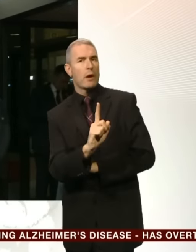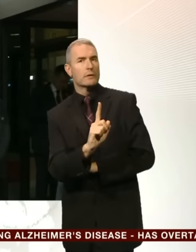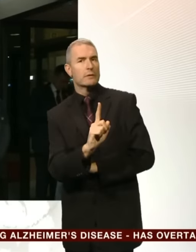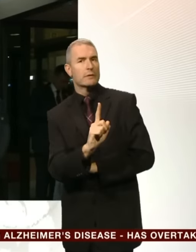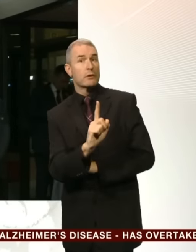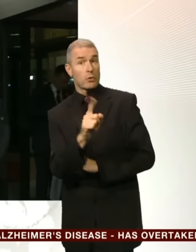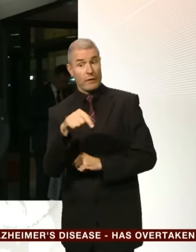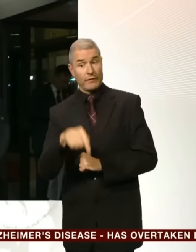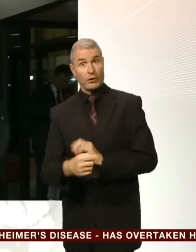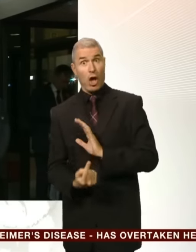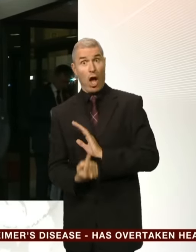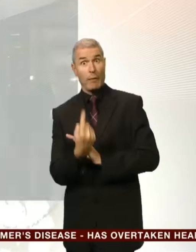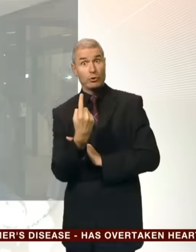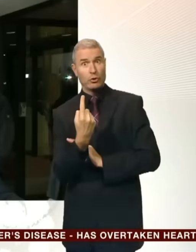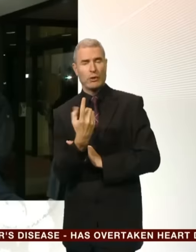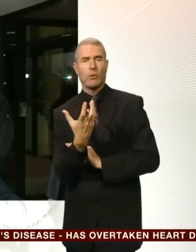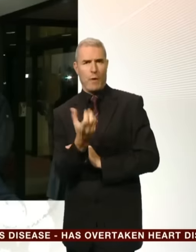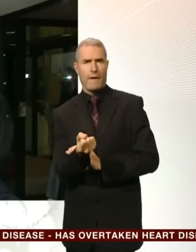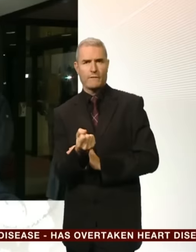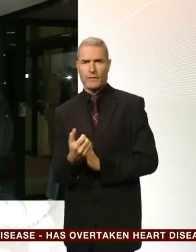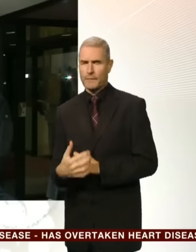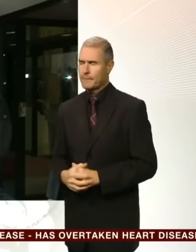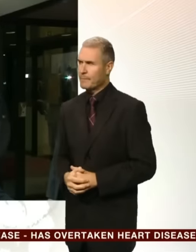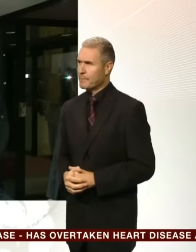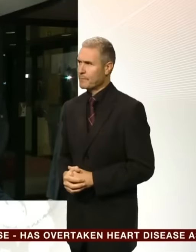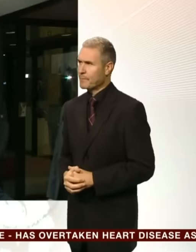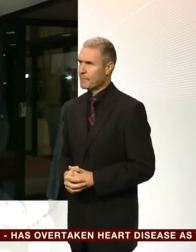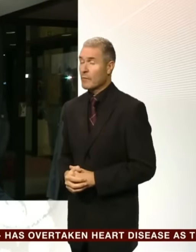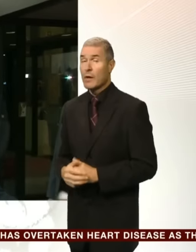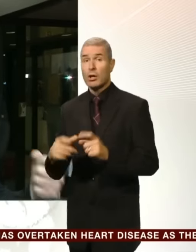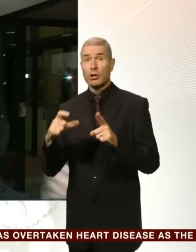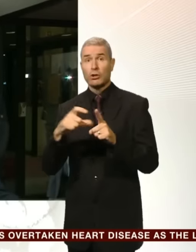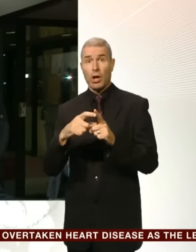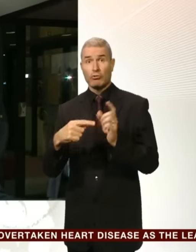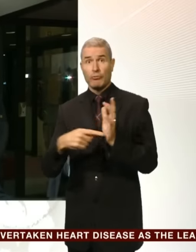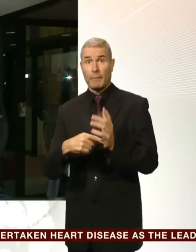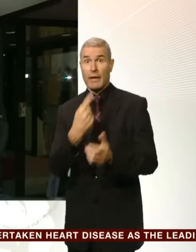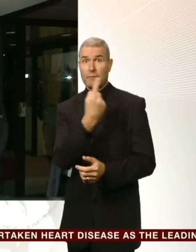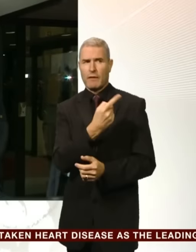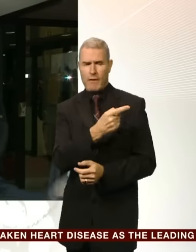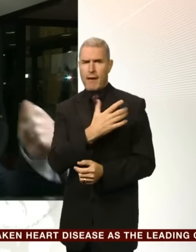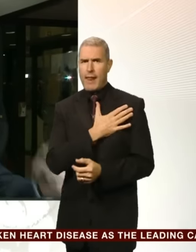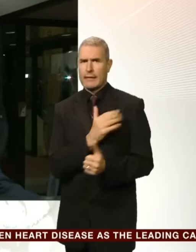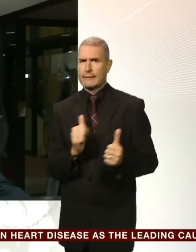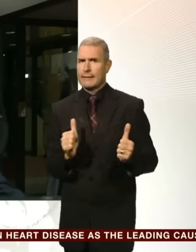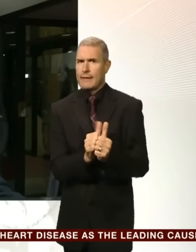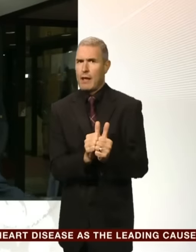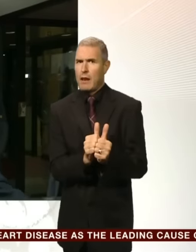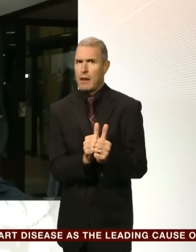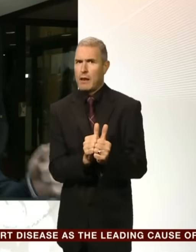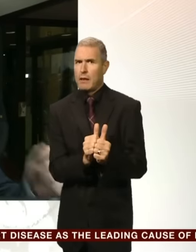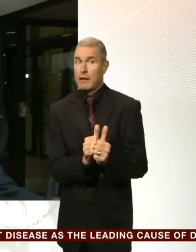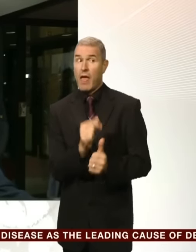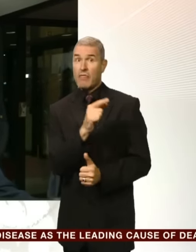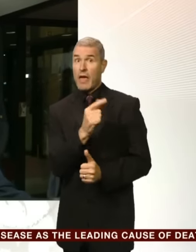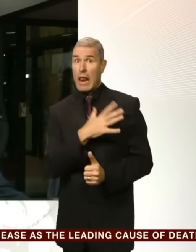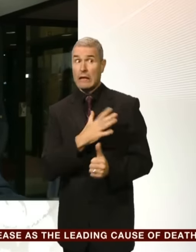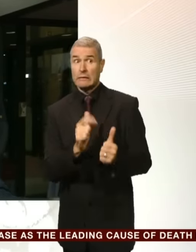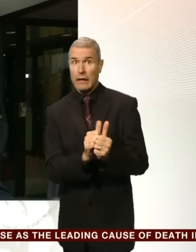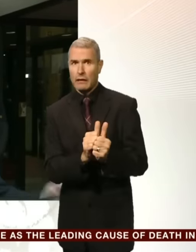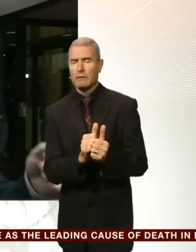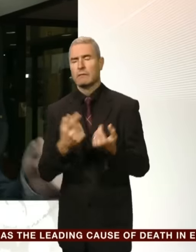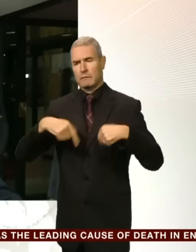it as a moment of opportunity. Donald Trump, as I've said before, is a deal maker. And I think that can be a good